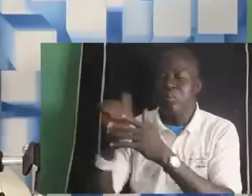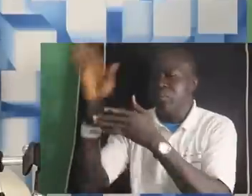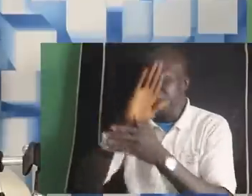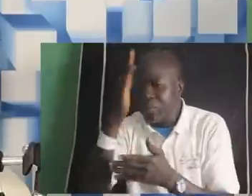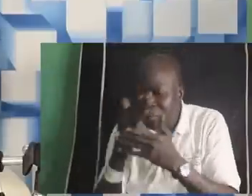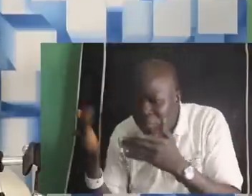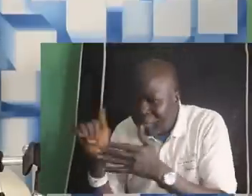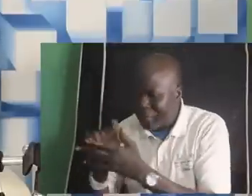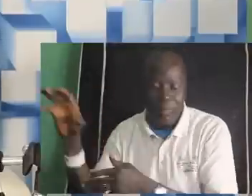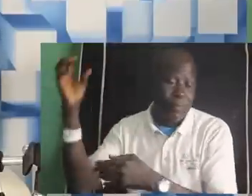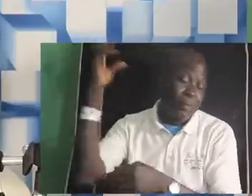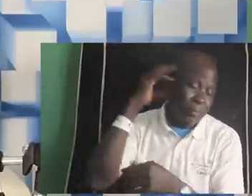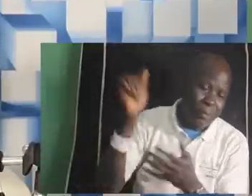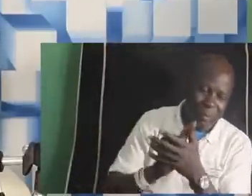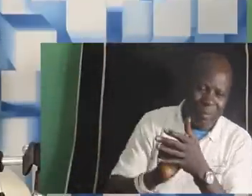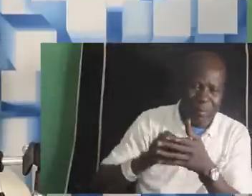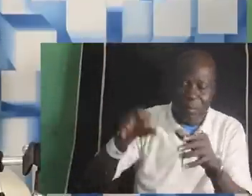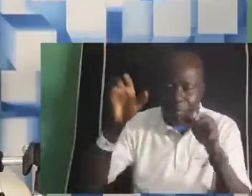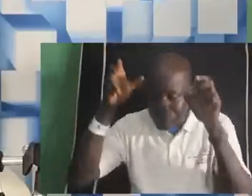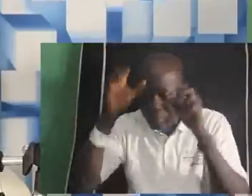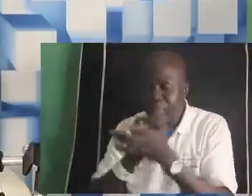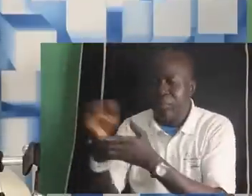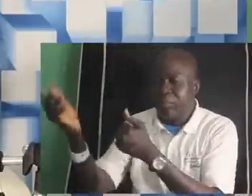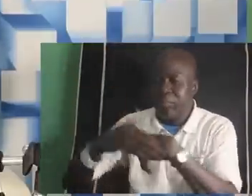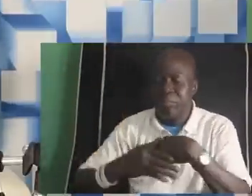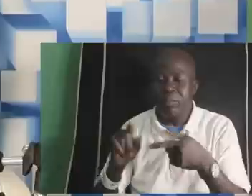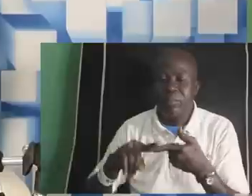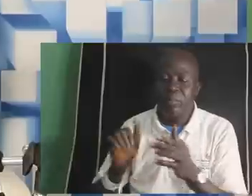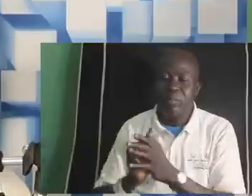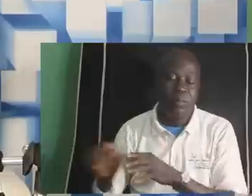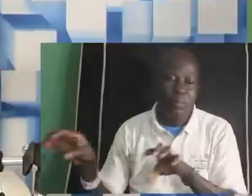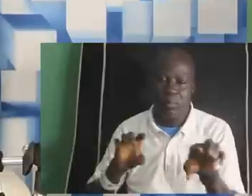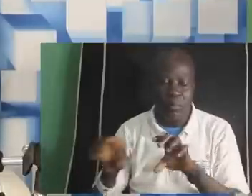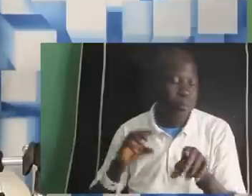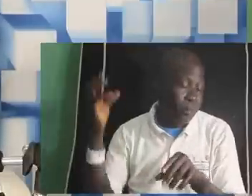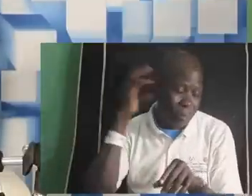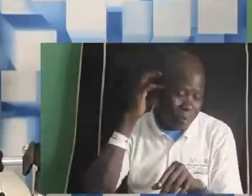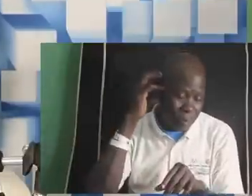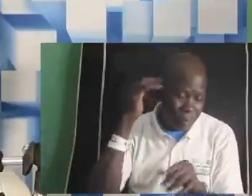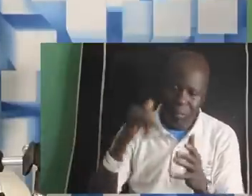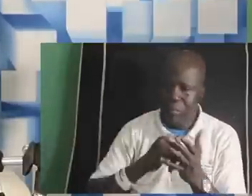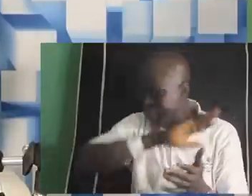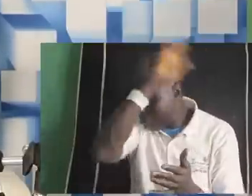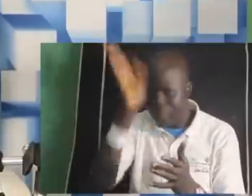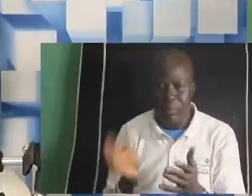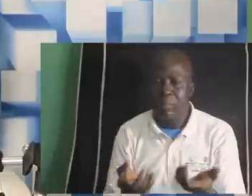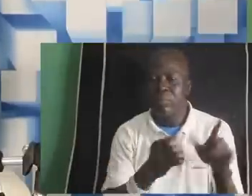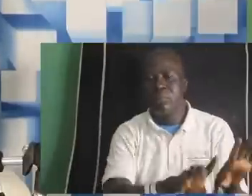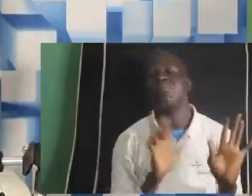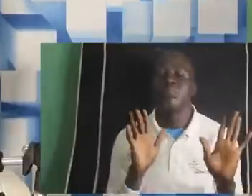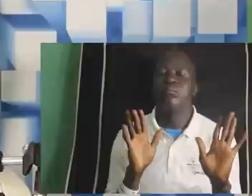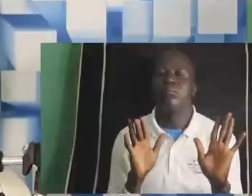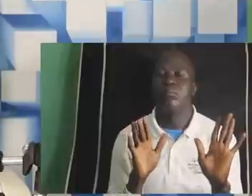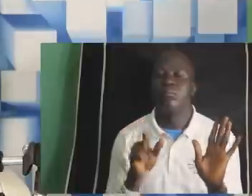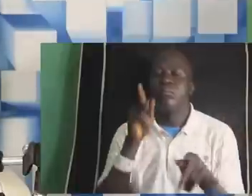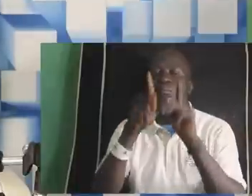they do something like that. Have you heard that God they never conceive? So ti gbori Have you ever heard it? Ko sele ri eniyan ni